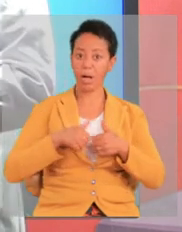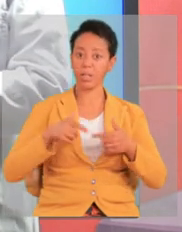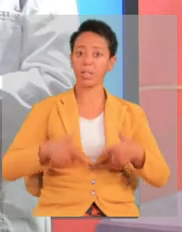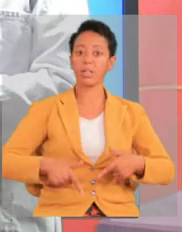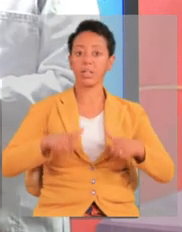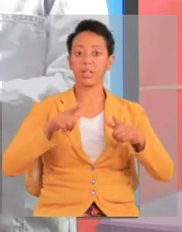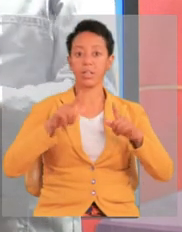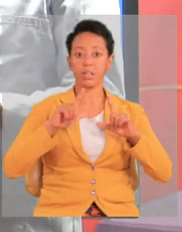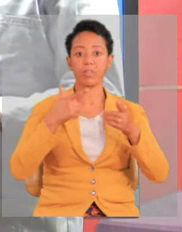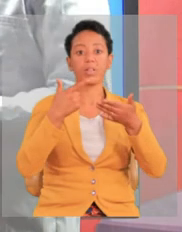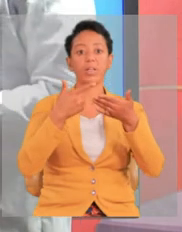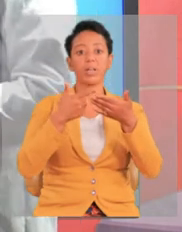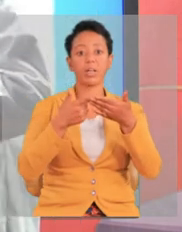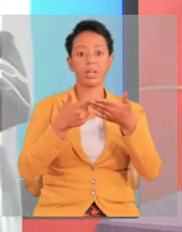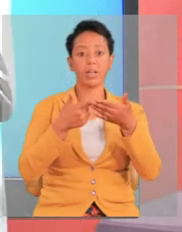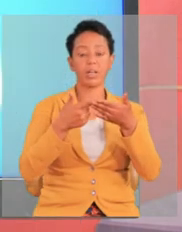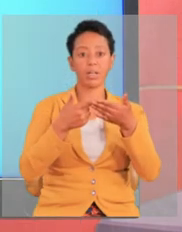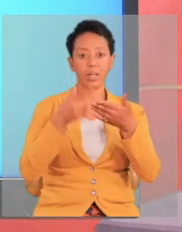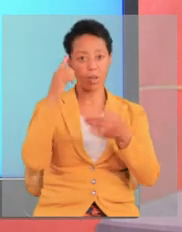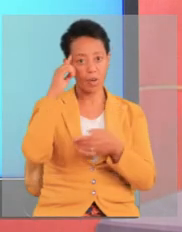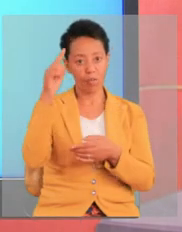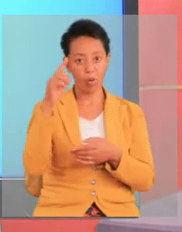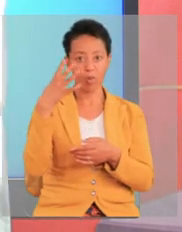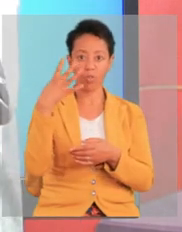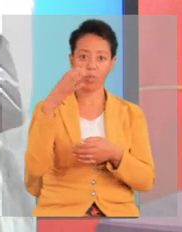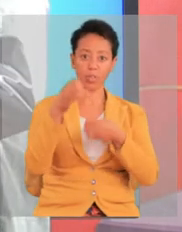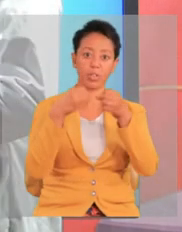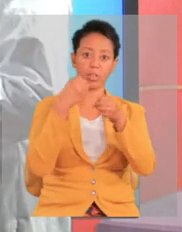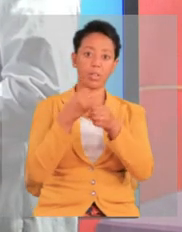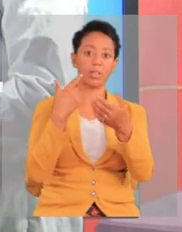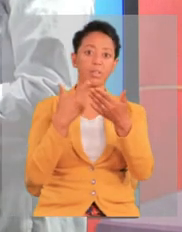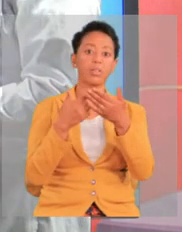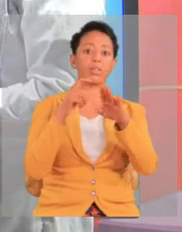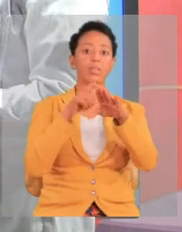for 40 years. Look, this is a time expression.